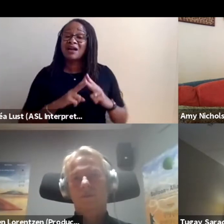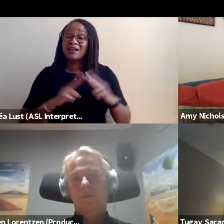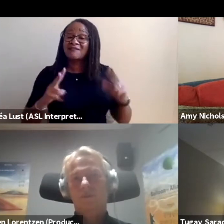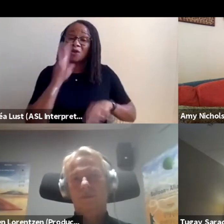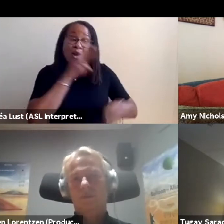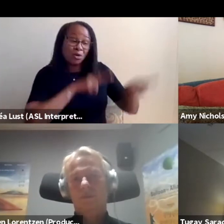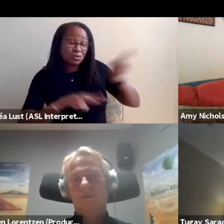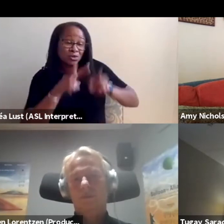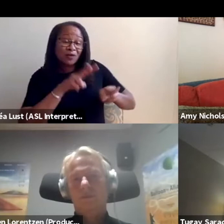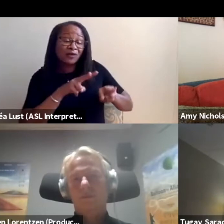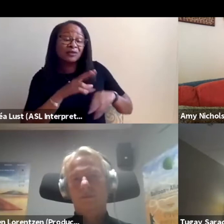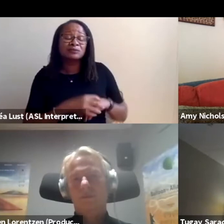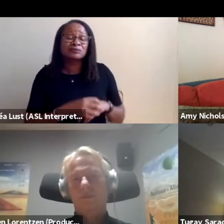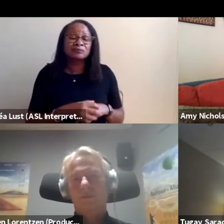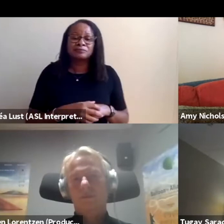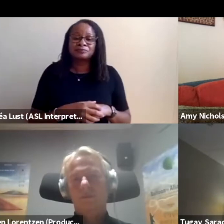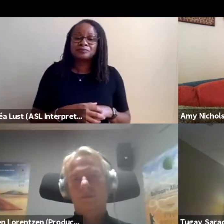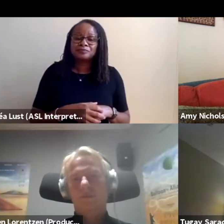what I really